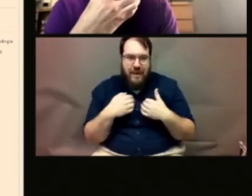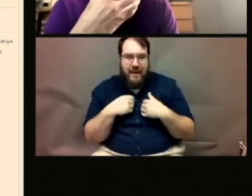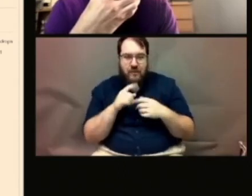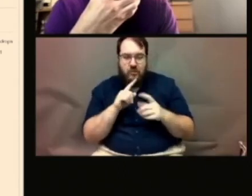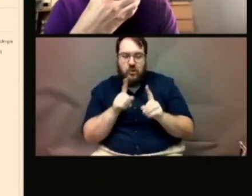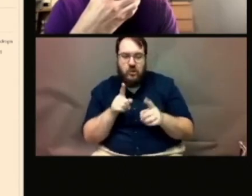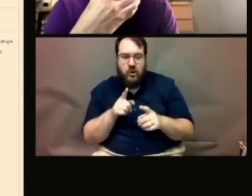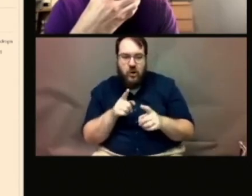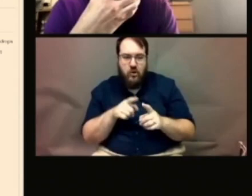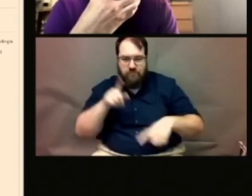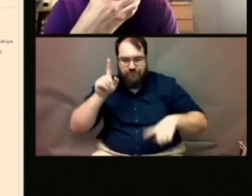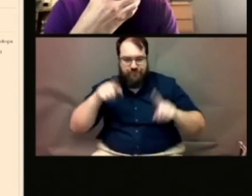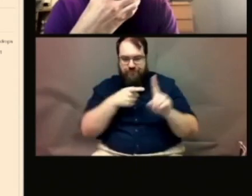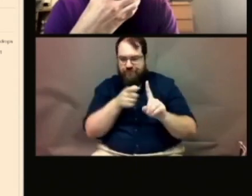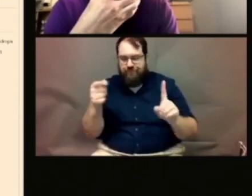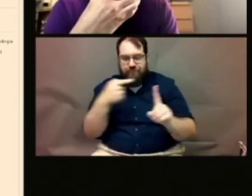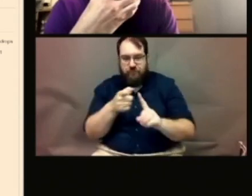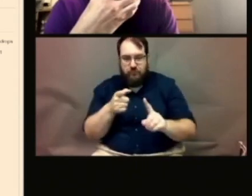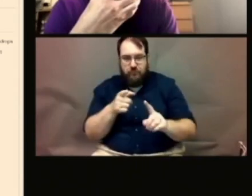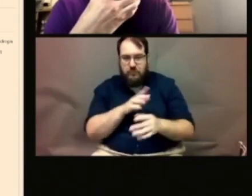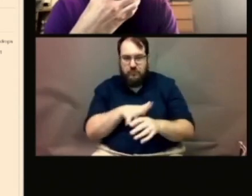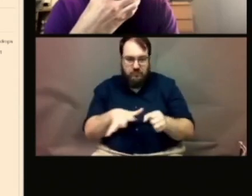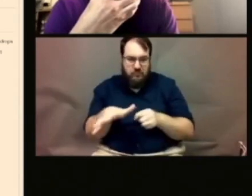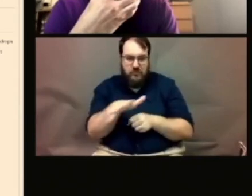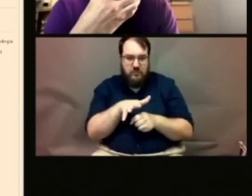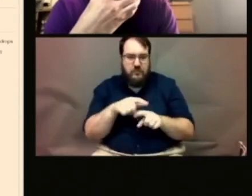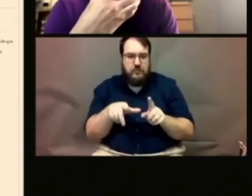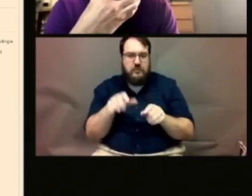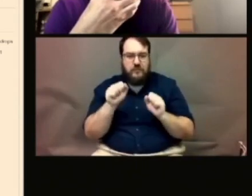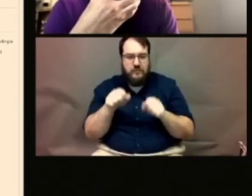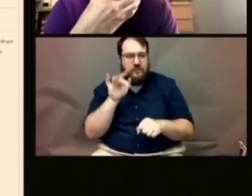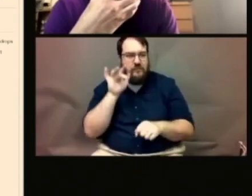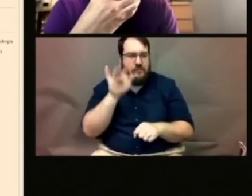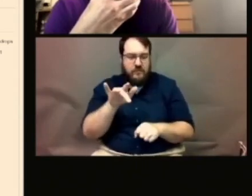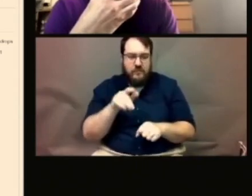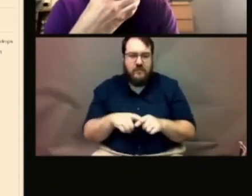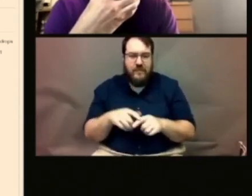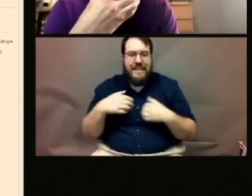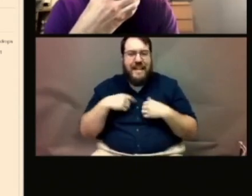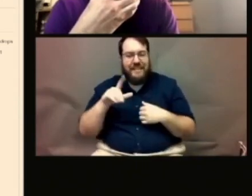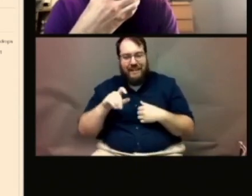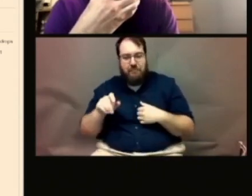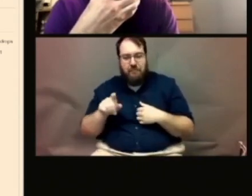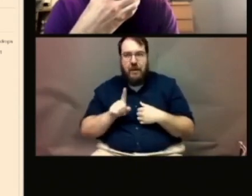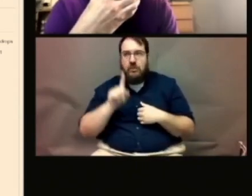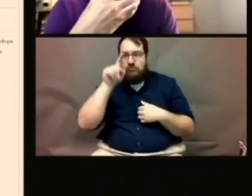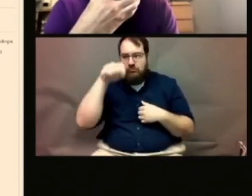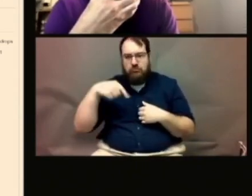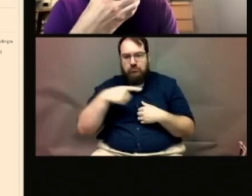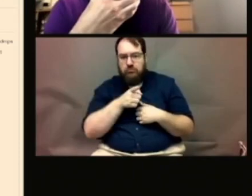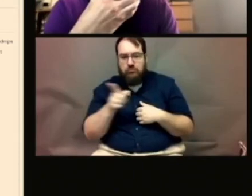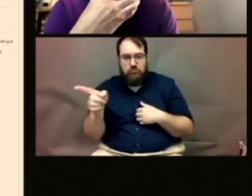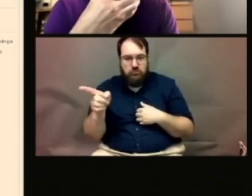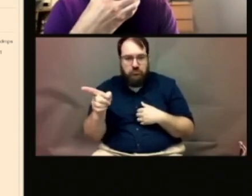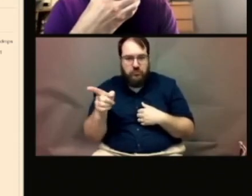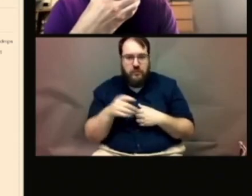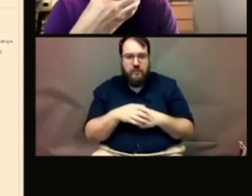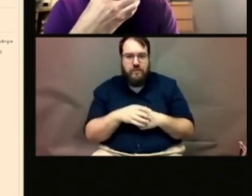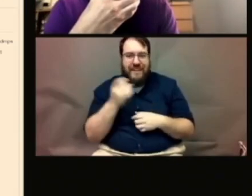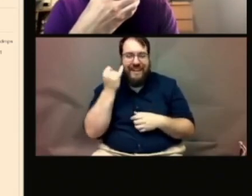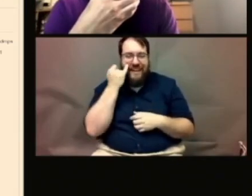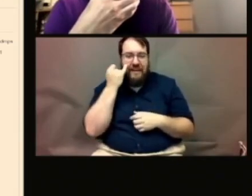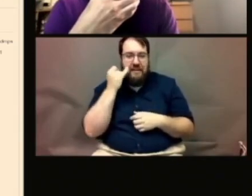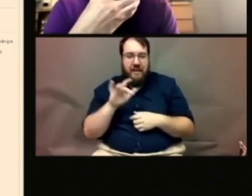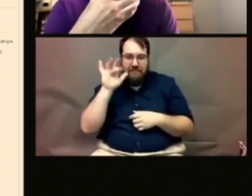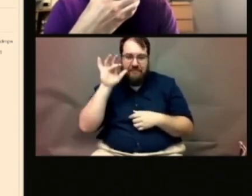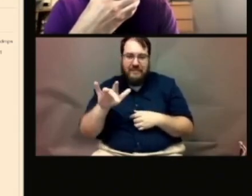random position, but I can click the arrow and it also has go to mouse pointer. So if I do this and I put this